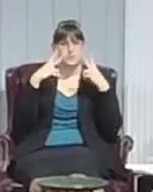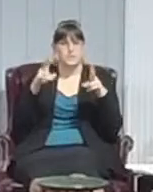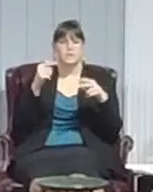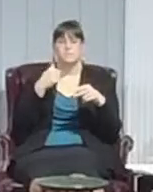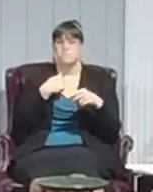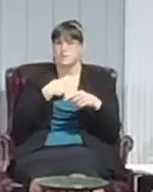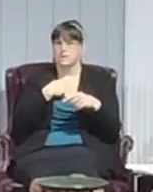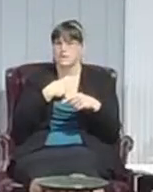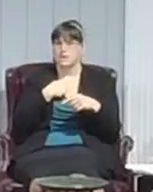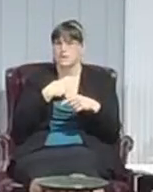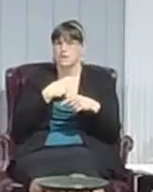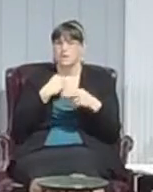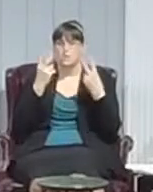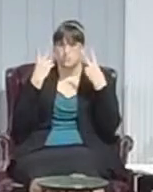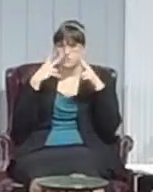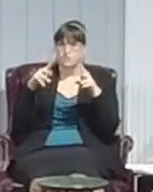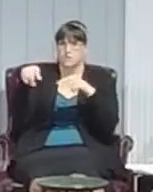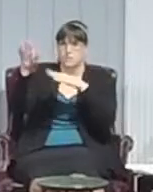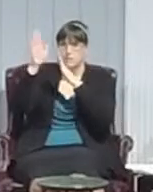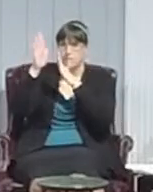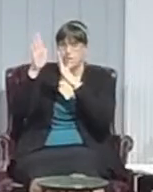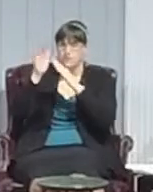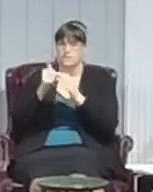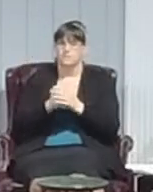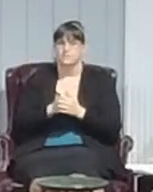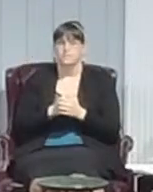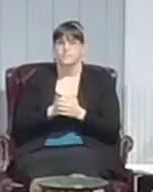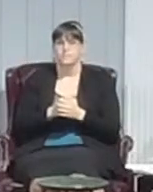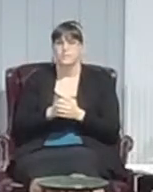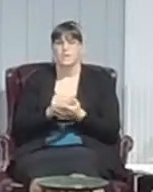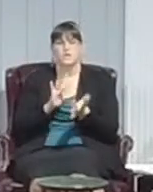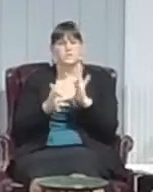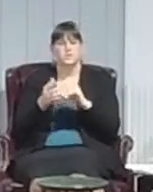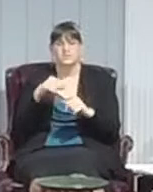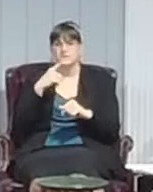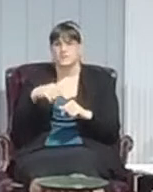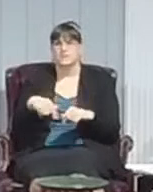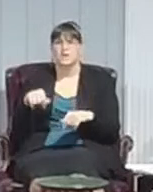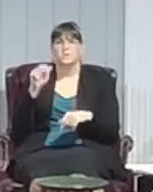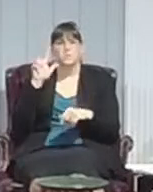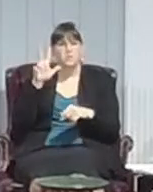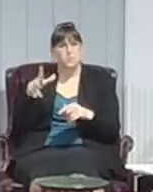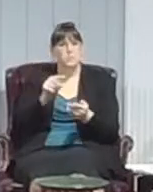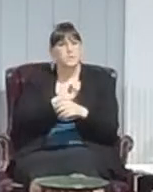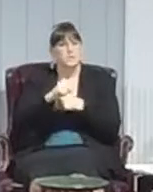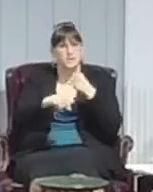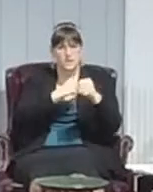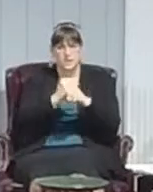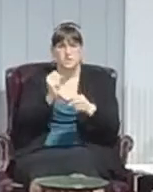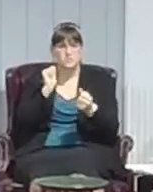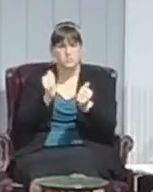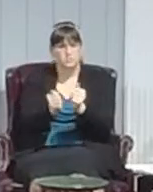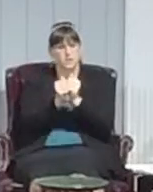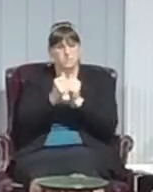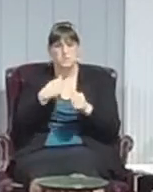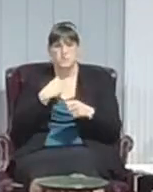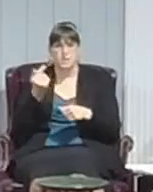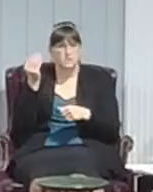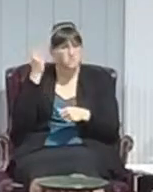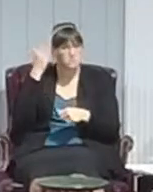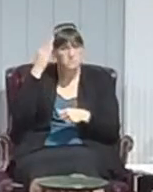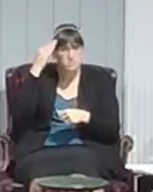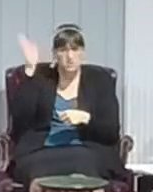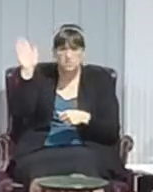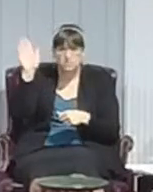with me 3 years? You haven't figured this out? You've seen me, you have seen the Father. He said, believest thou not that I am in the Father